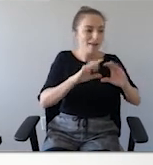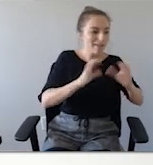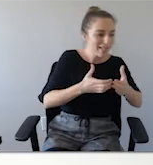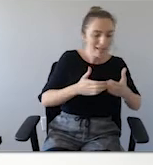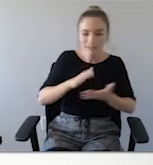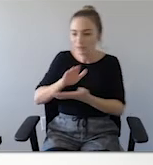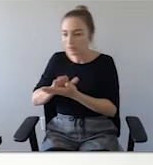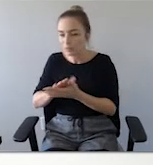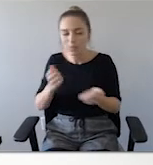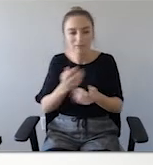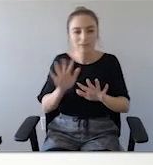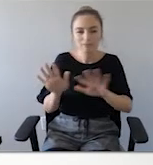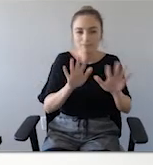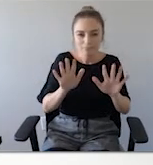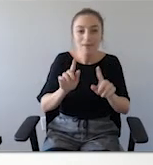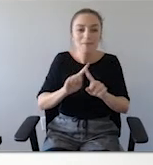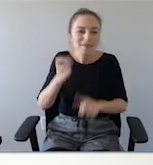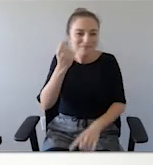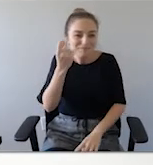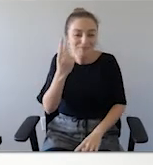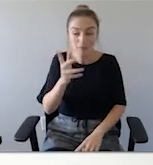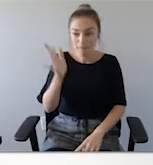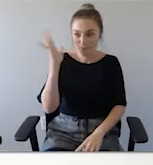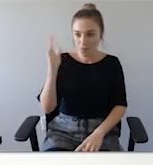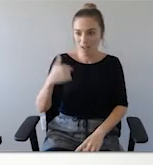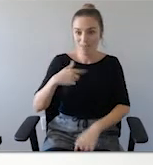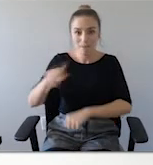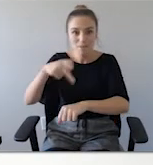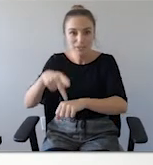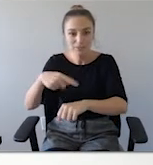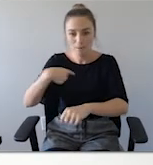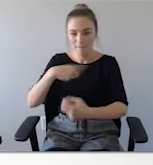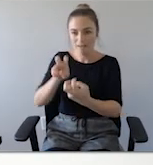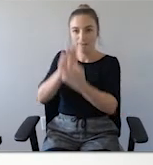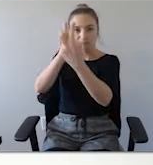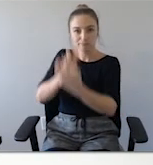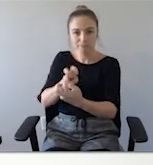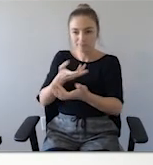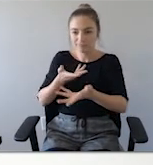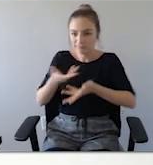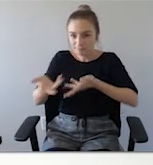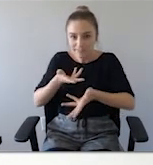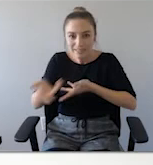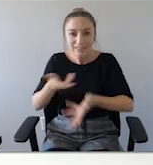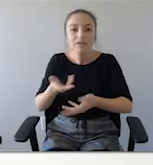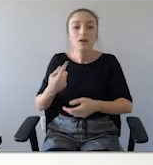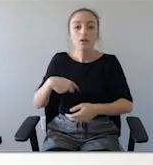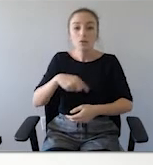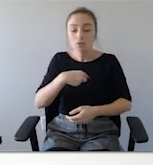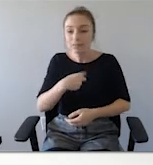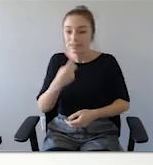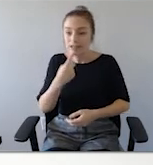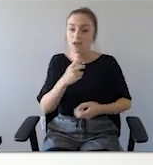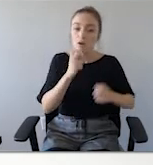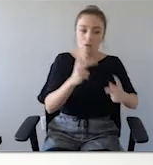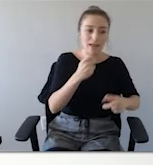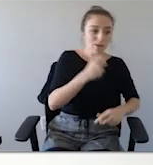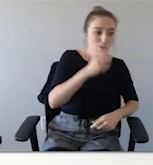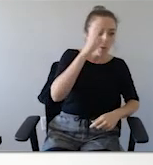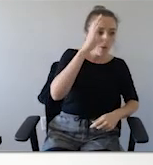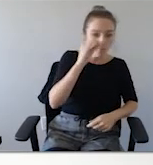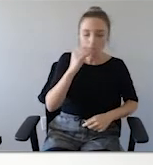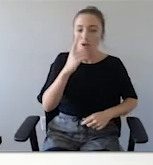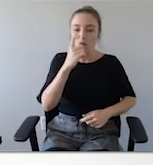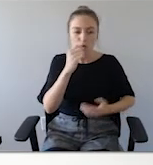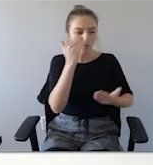the principal, and we would figure out classes and divvy up girls, boys, disabilities, not disability, to make the classes as,